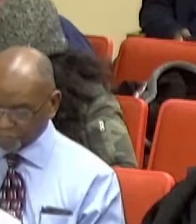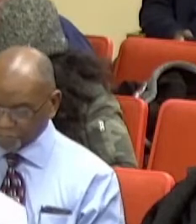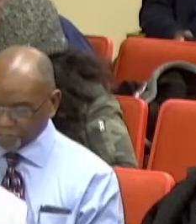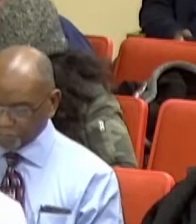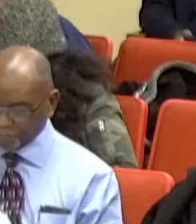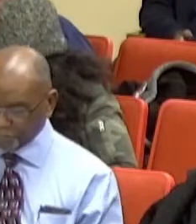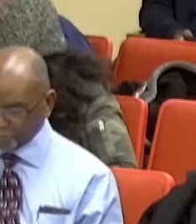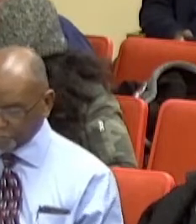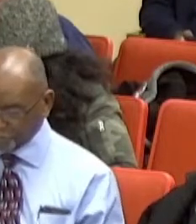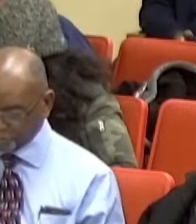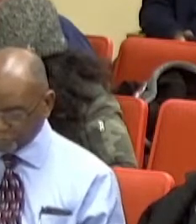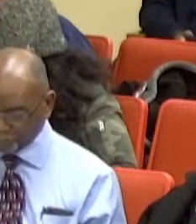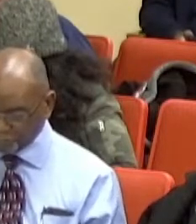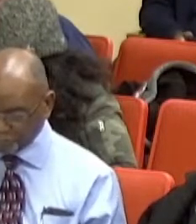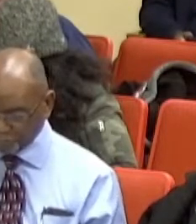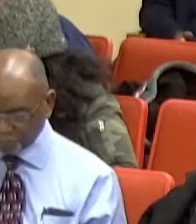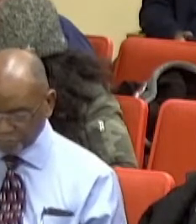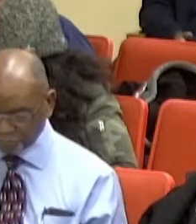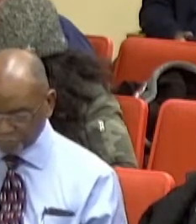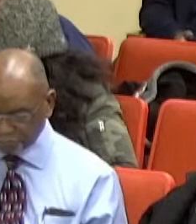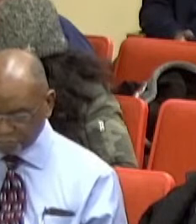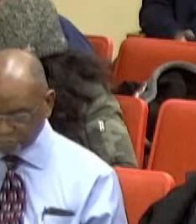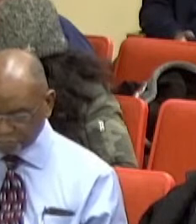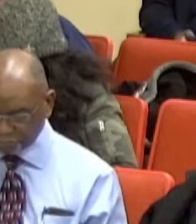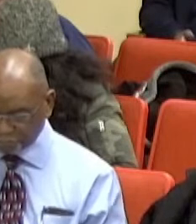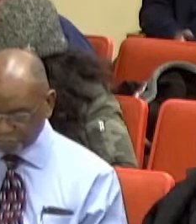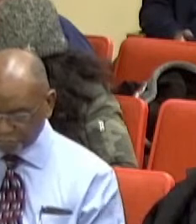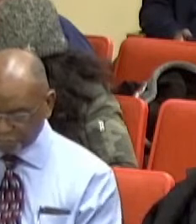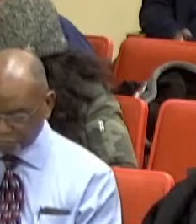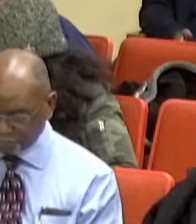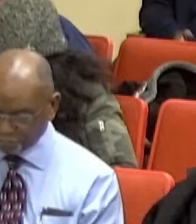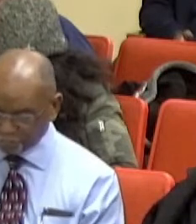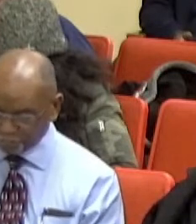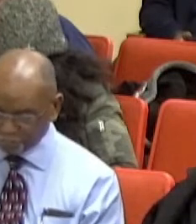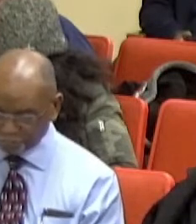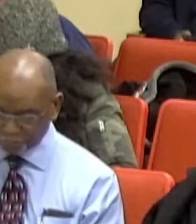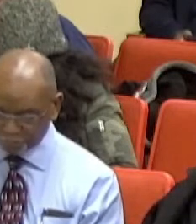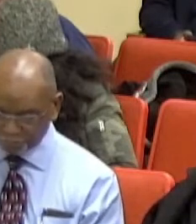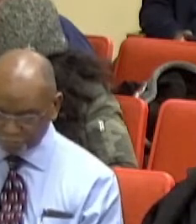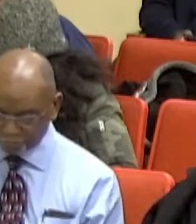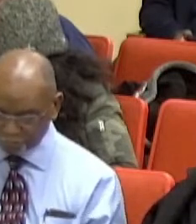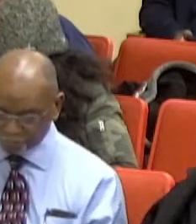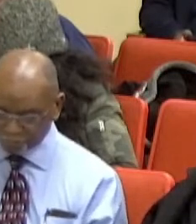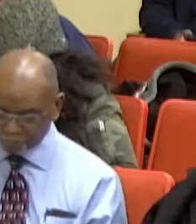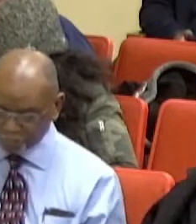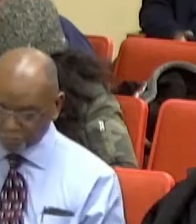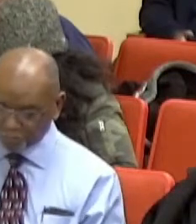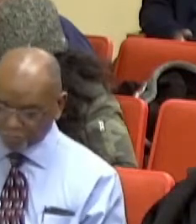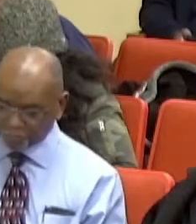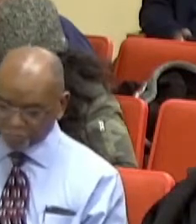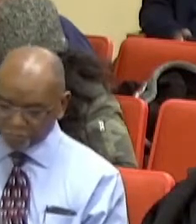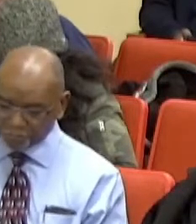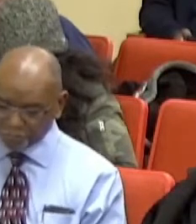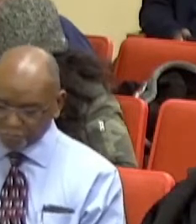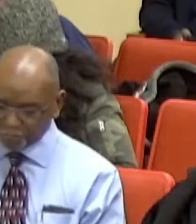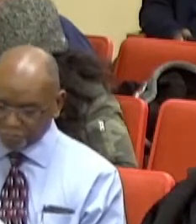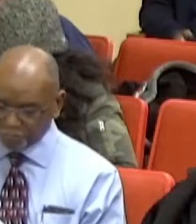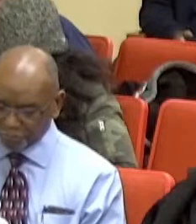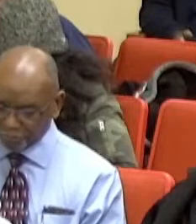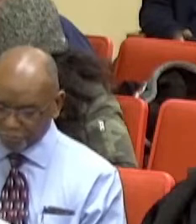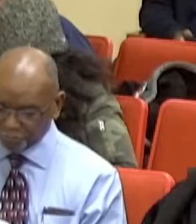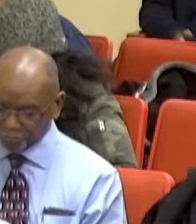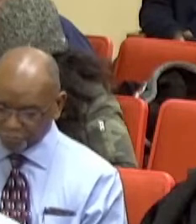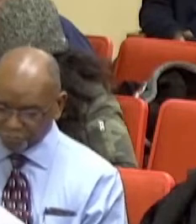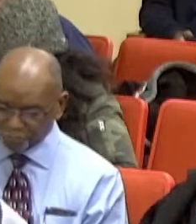the setbacks and that kind of thing have to be followed regardless of whether we're in R4 or C5. But and